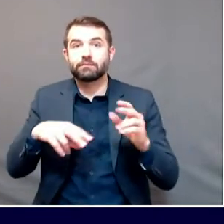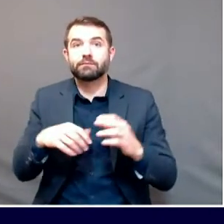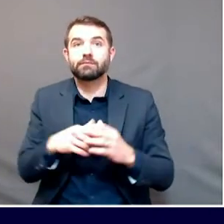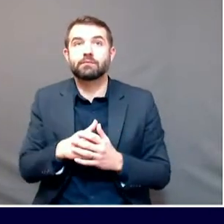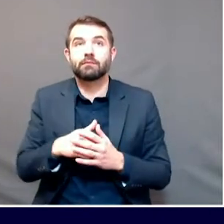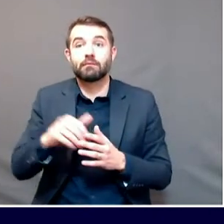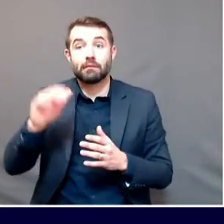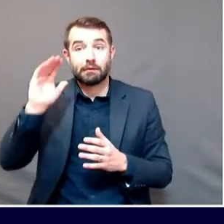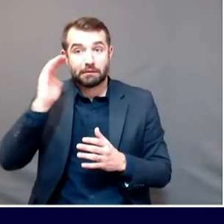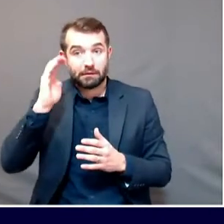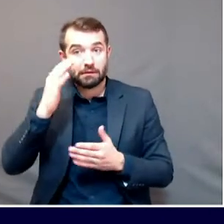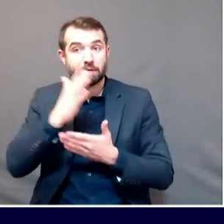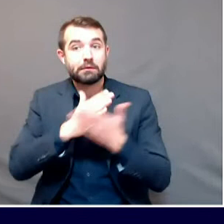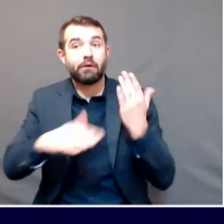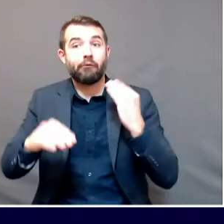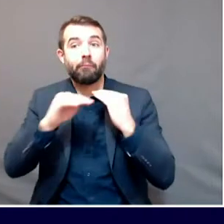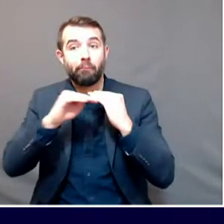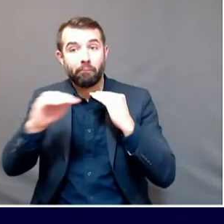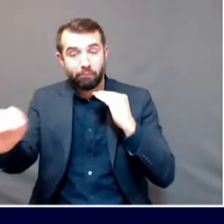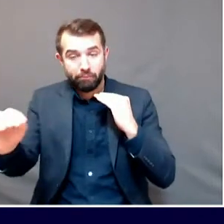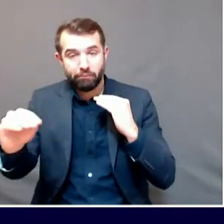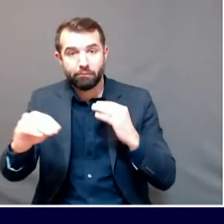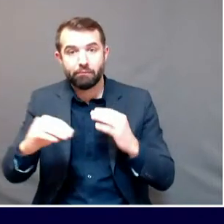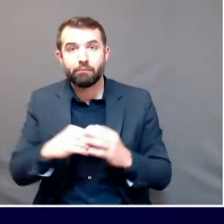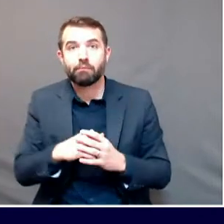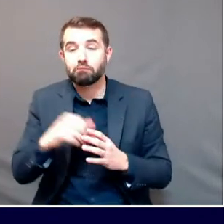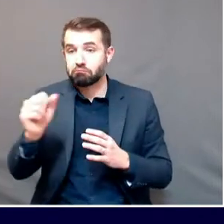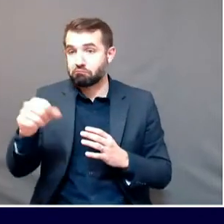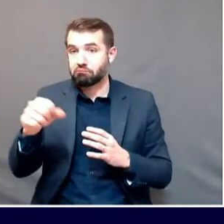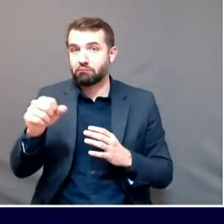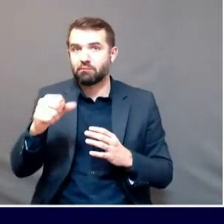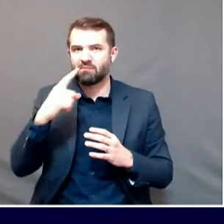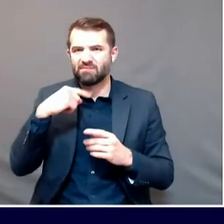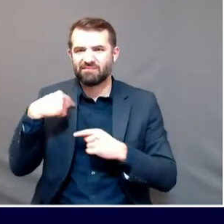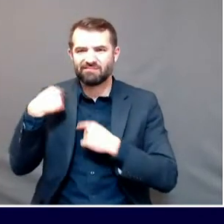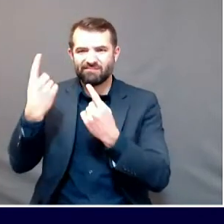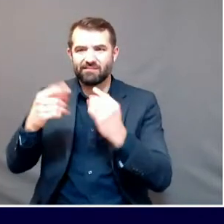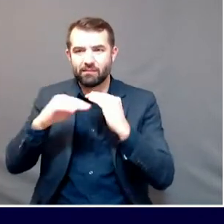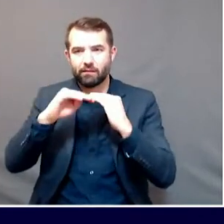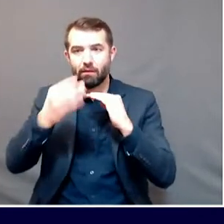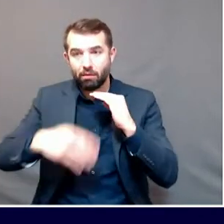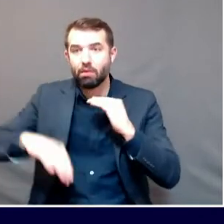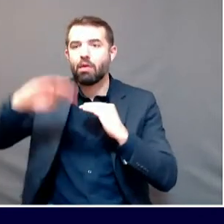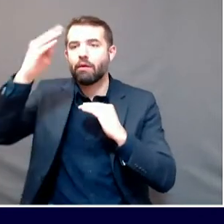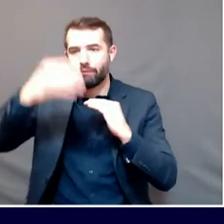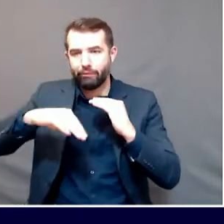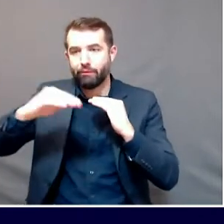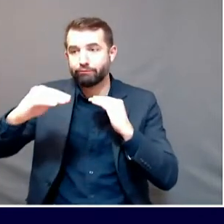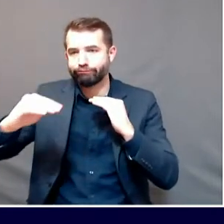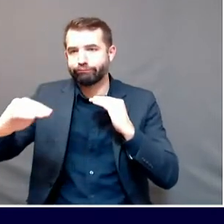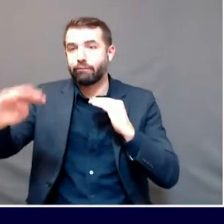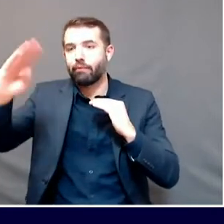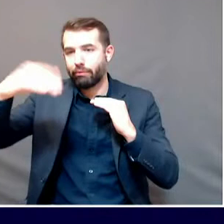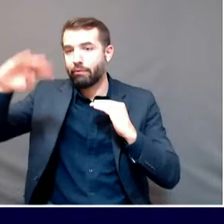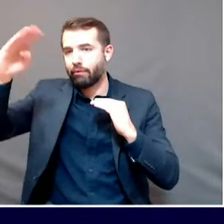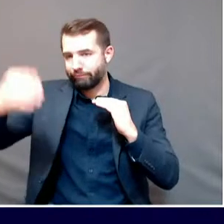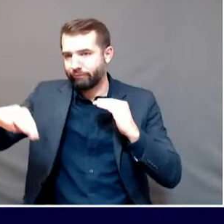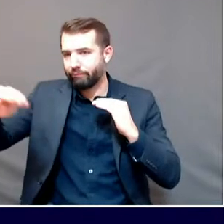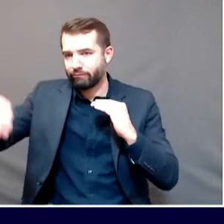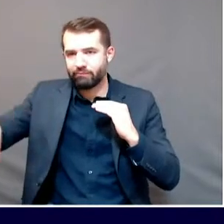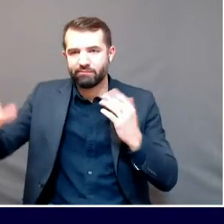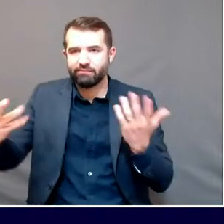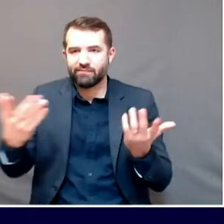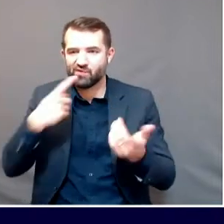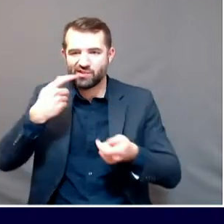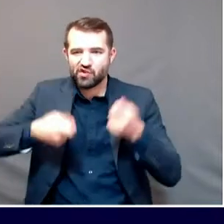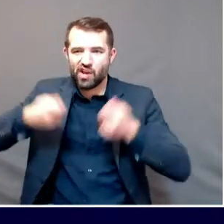of stability, as we've seen so many times, that could change. And so, although we